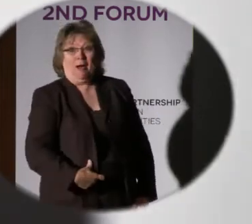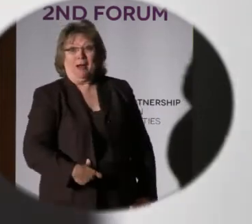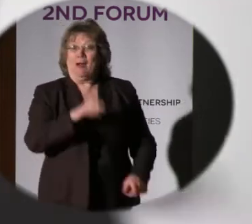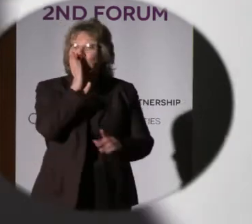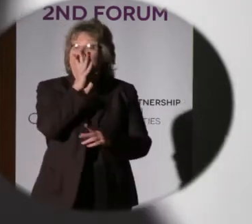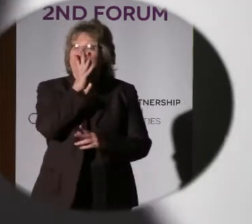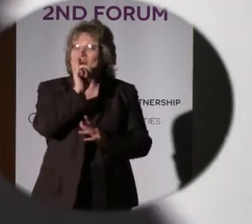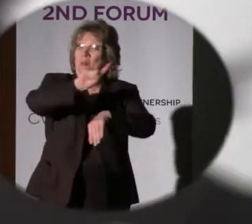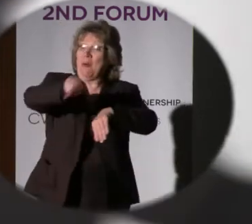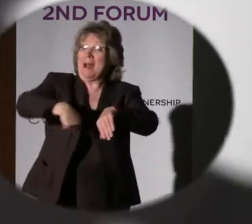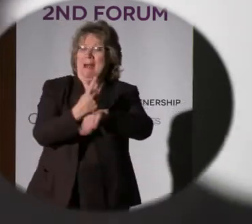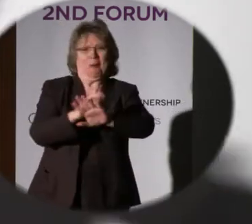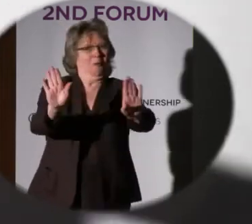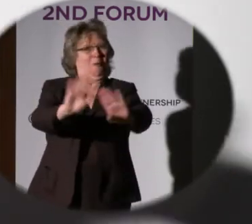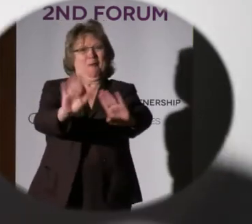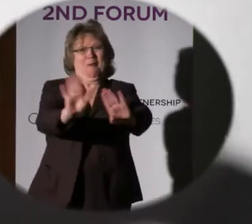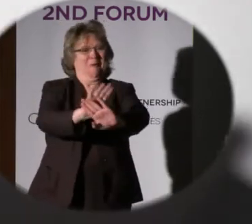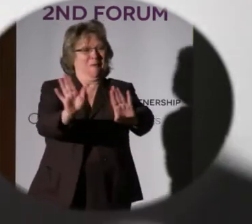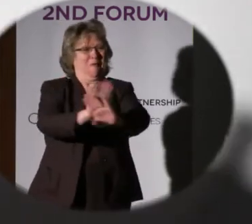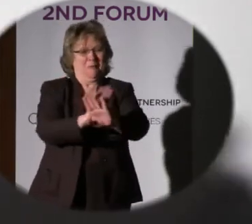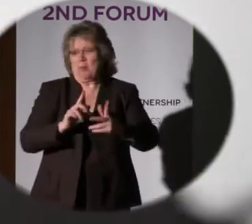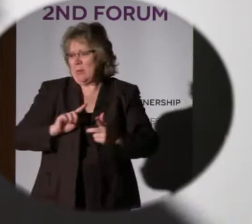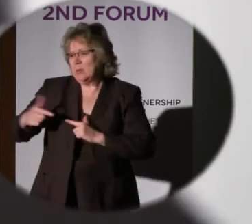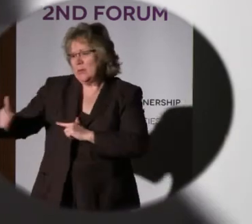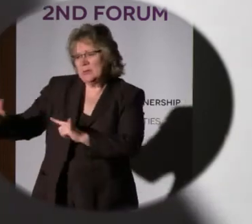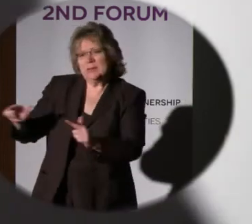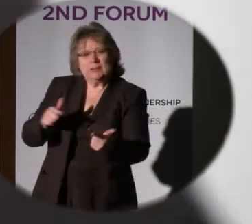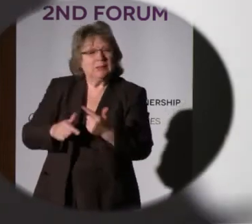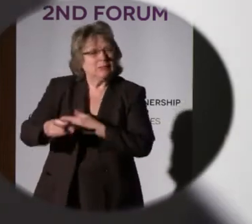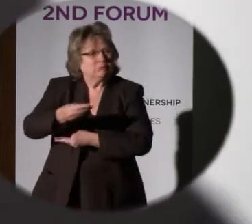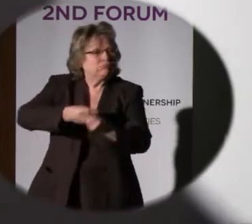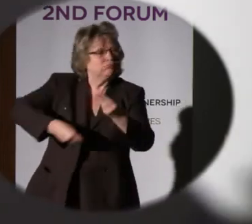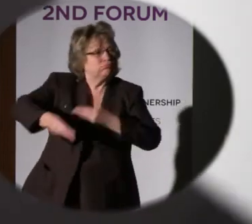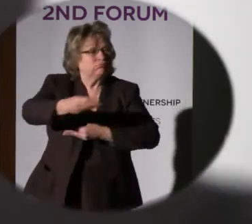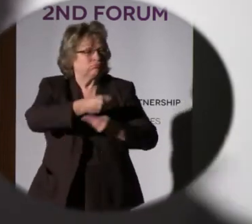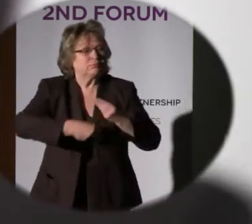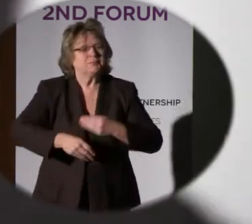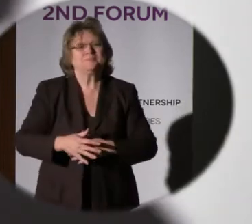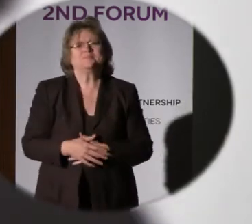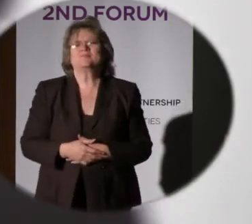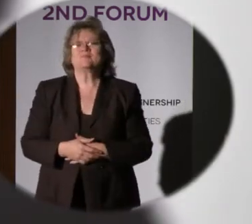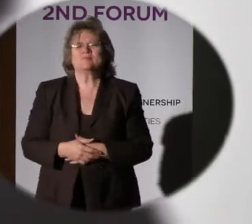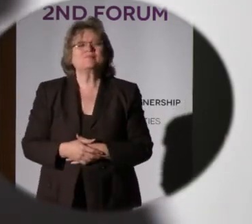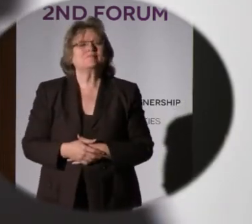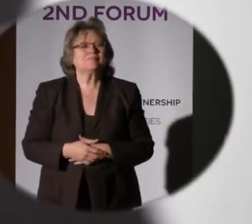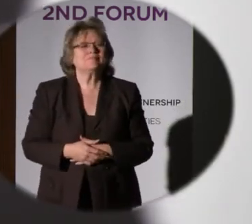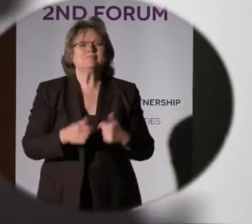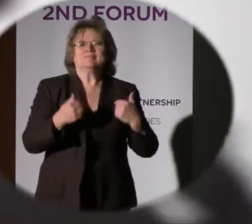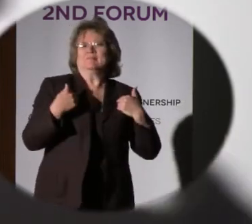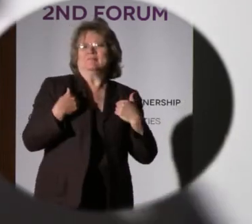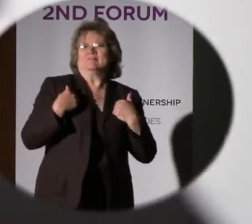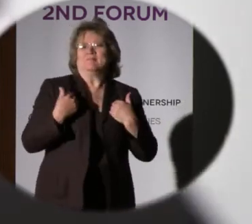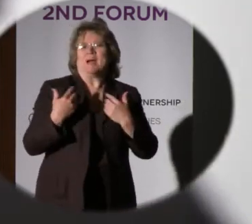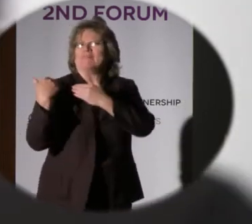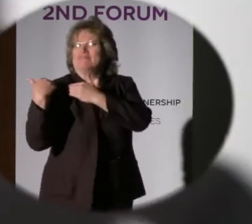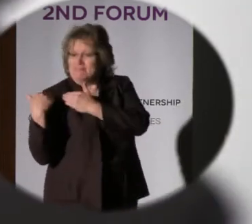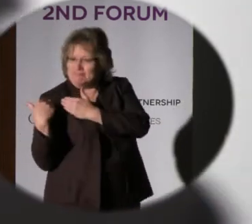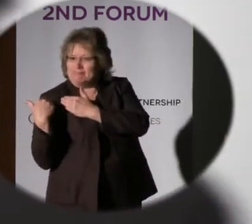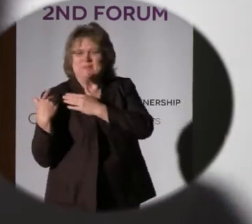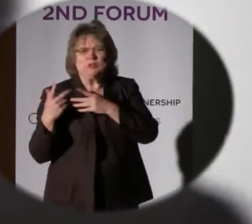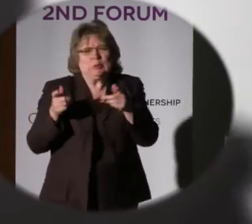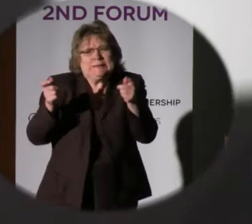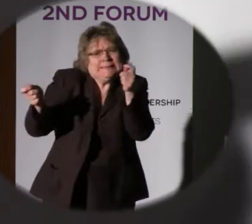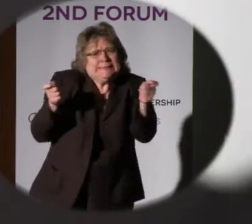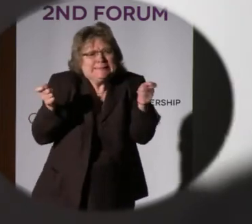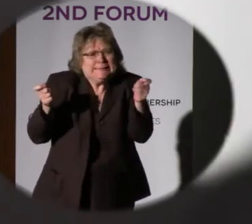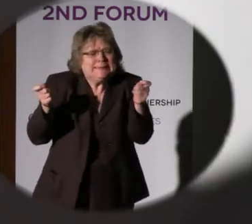You will be glad to know. And actually, one of the nice things about giving opening remarks and moderating is that I can shorten